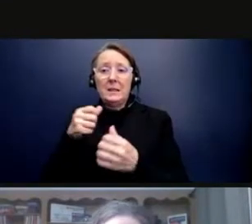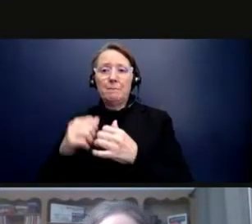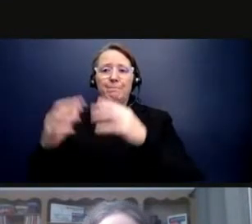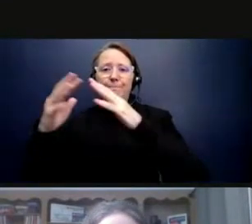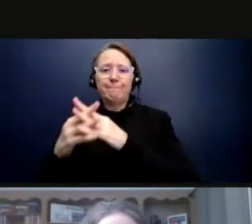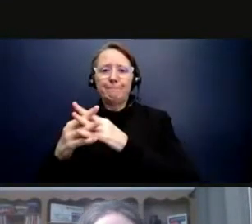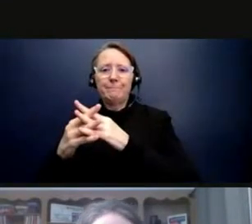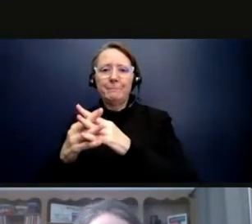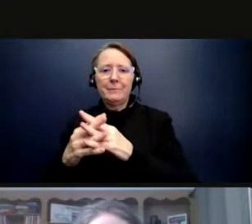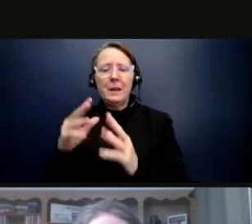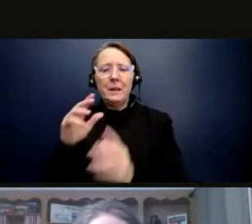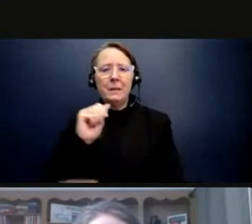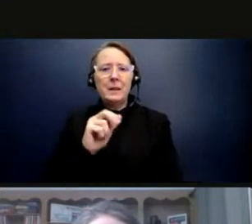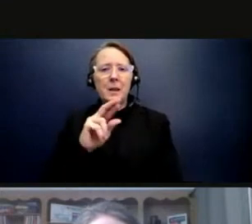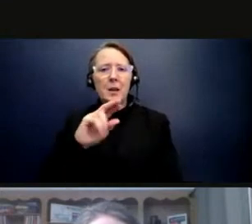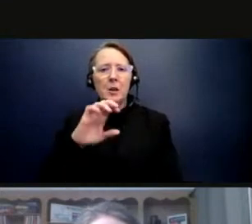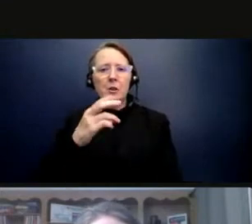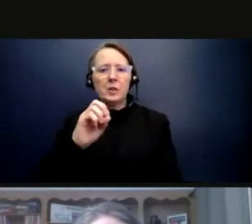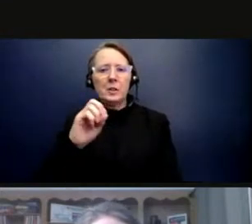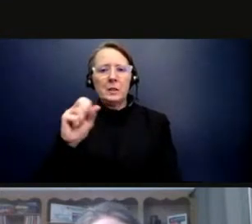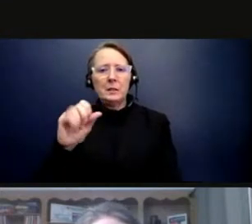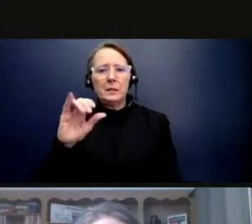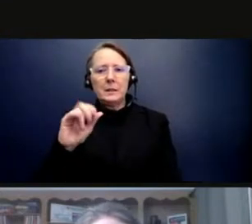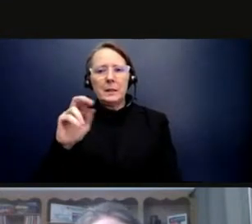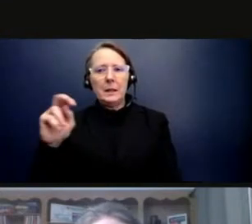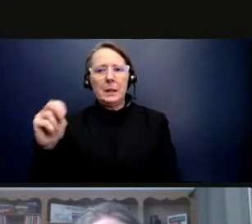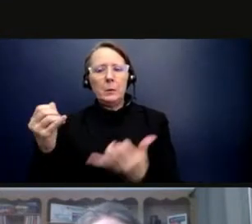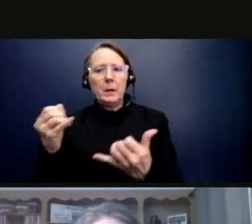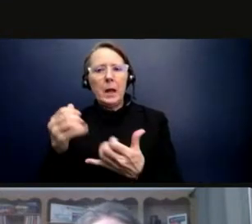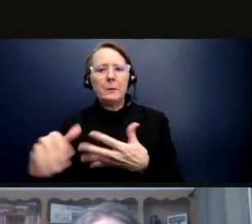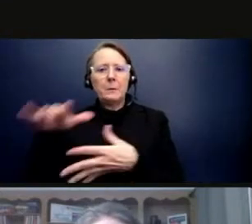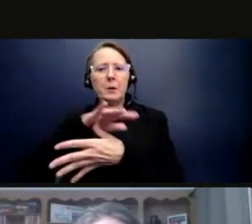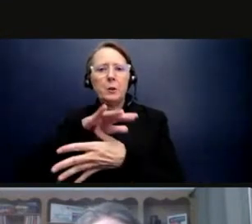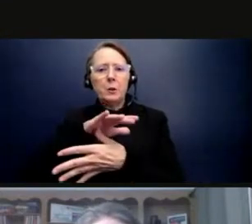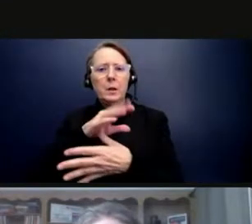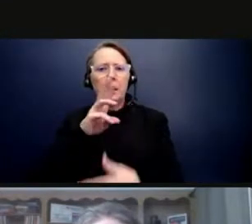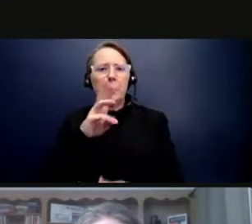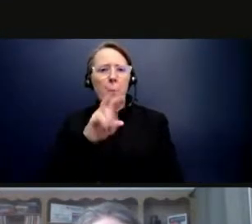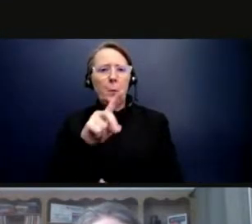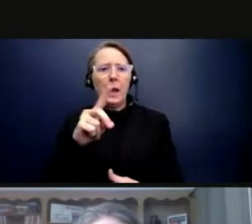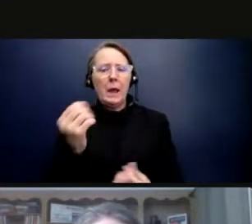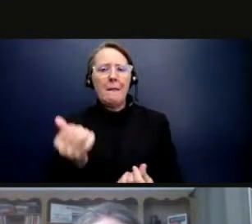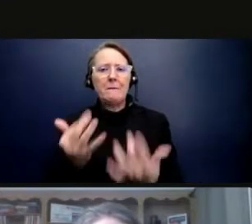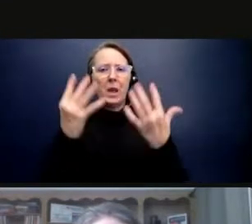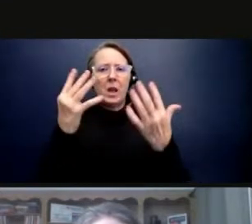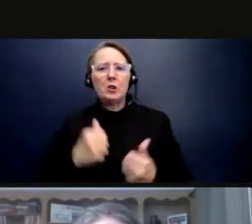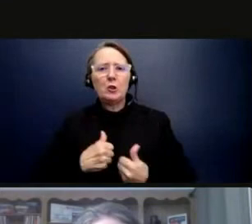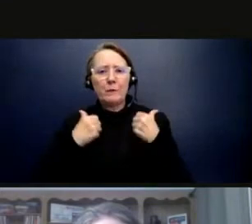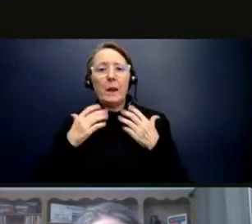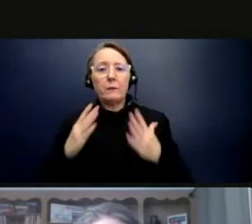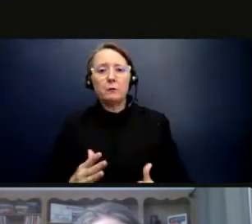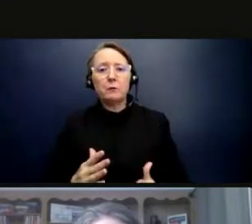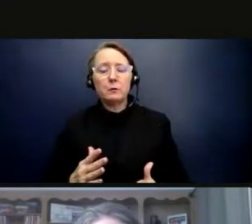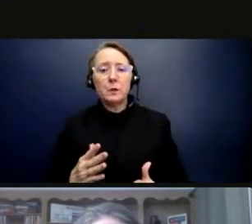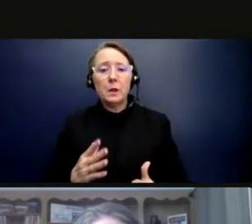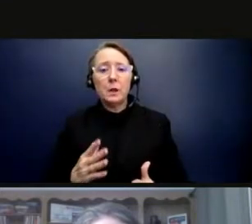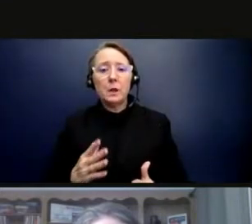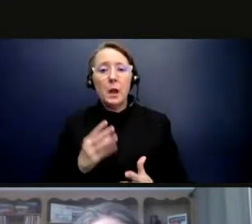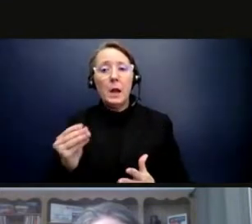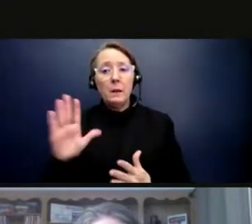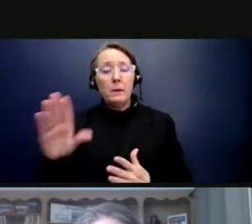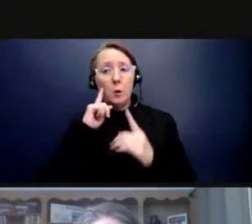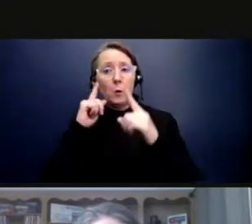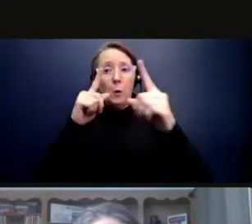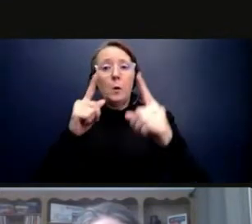Arches Inn right now is prioritizing wildfire survivors. And the intention is